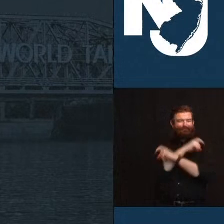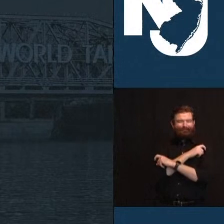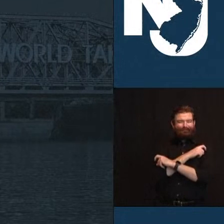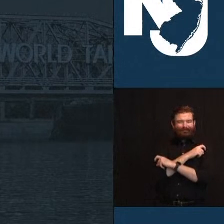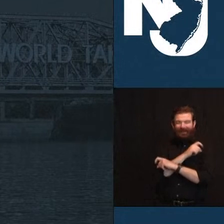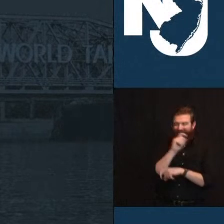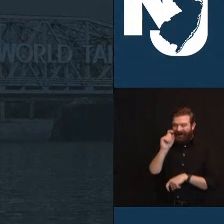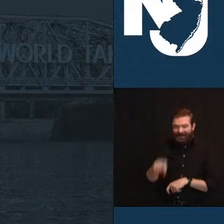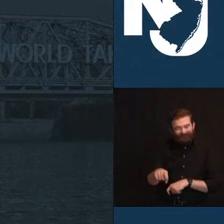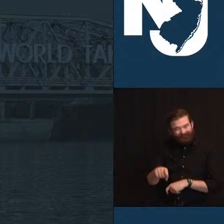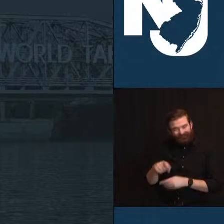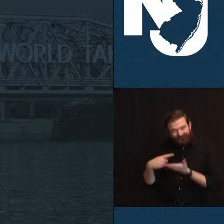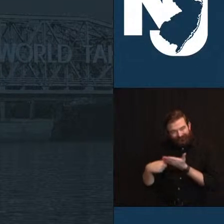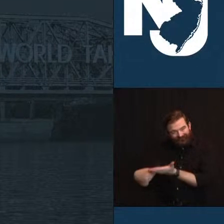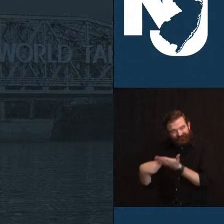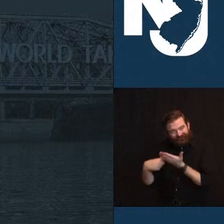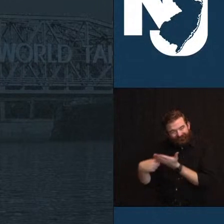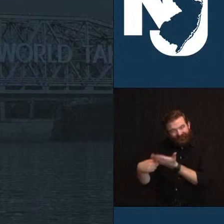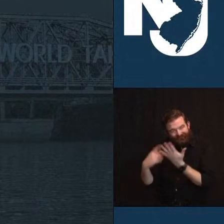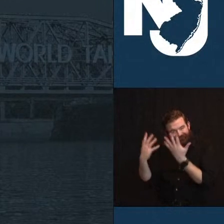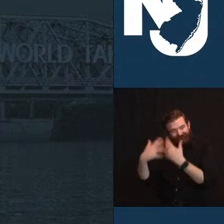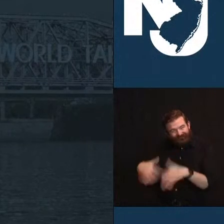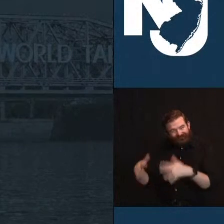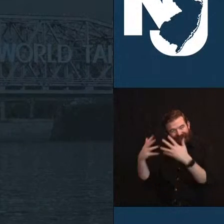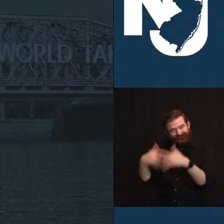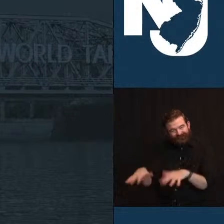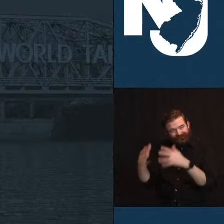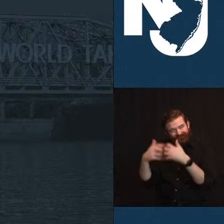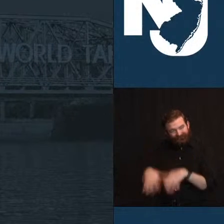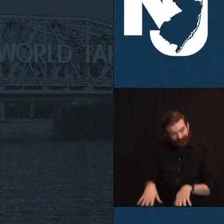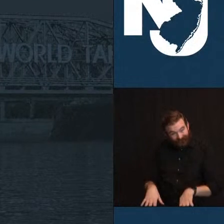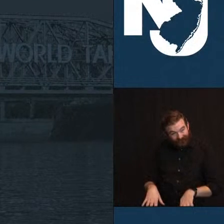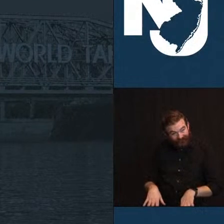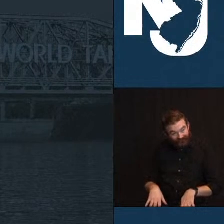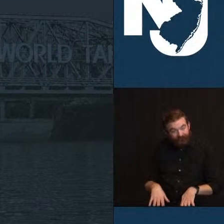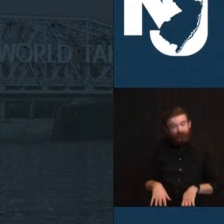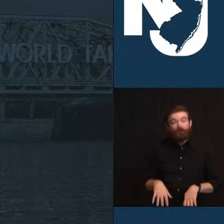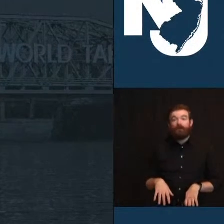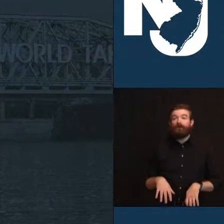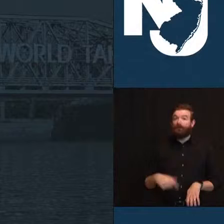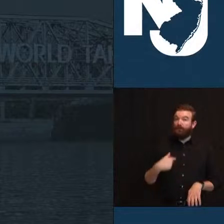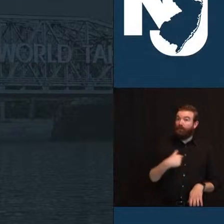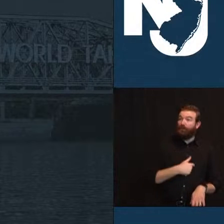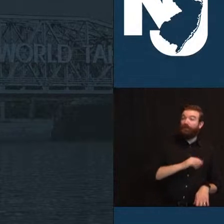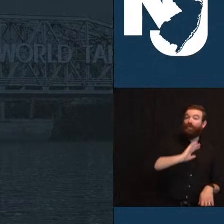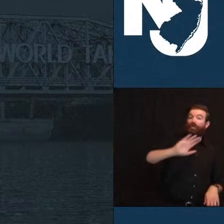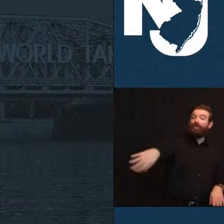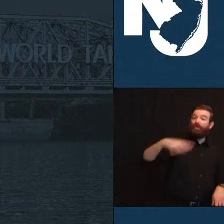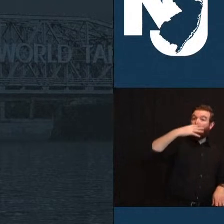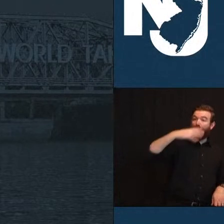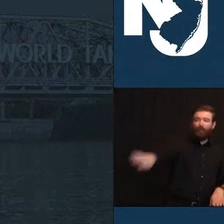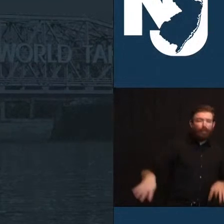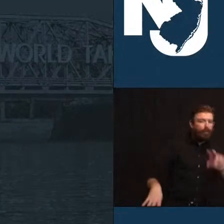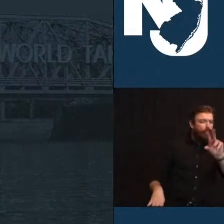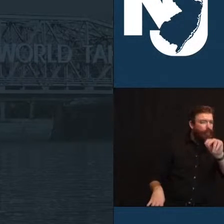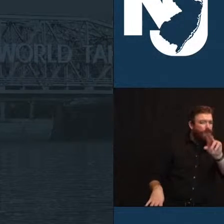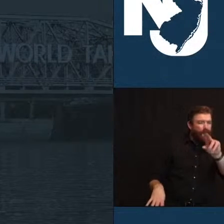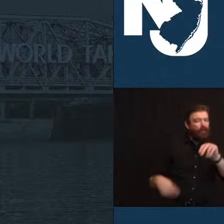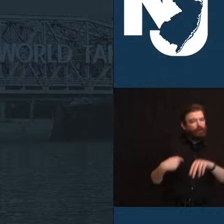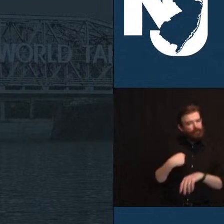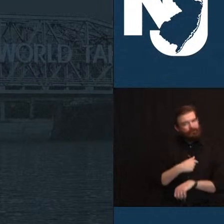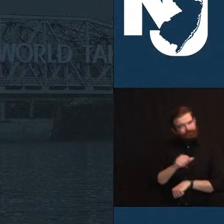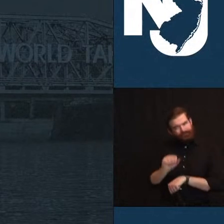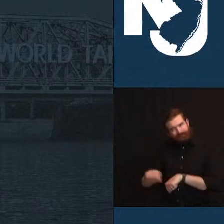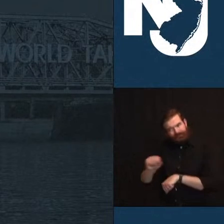individually. None of us, I promise you this, will rest until every New Jersey claimant has received every single